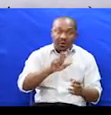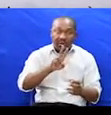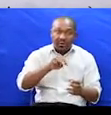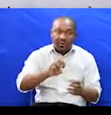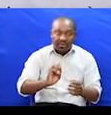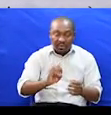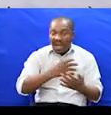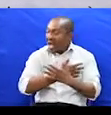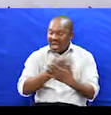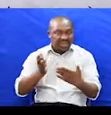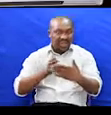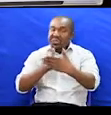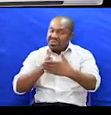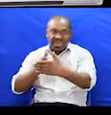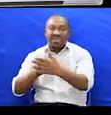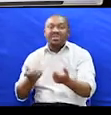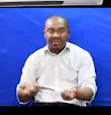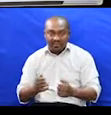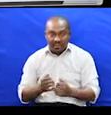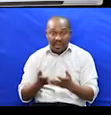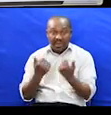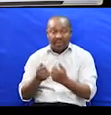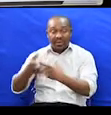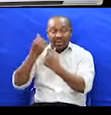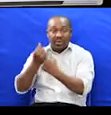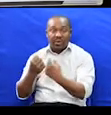now let us look on what? On